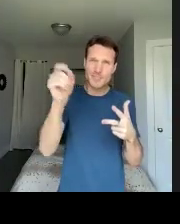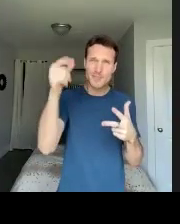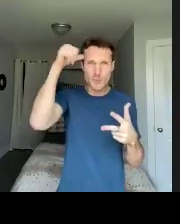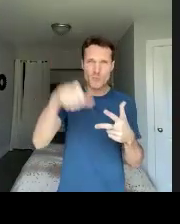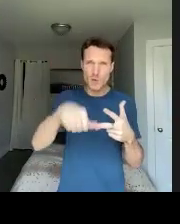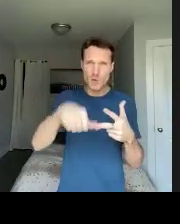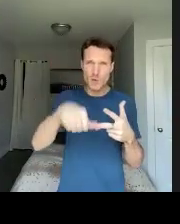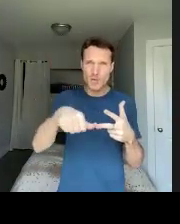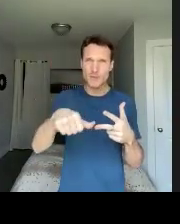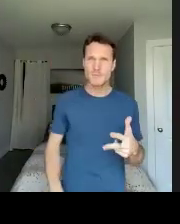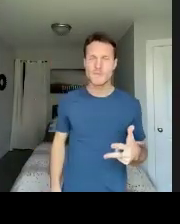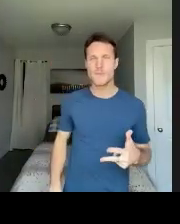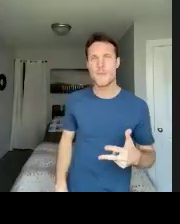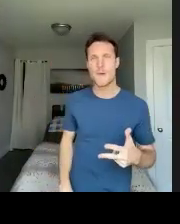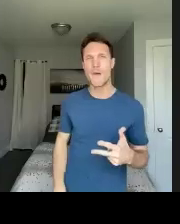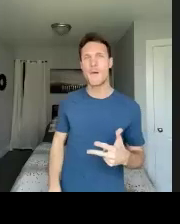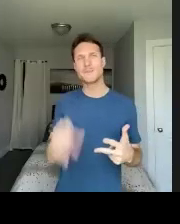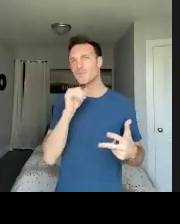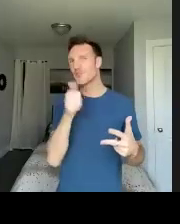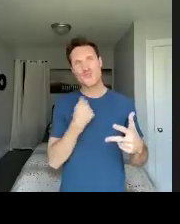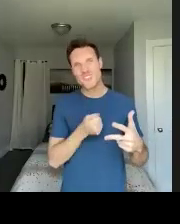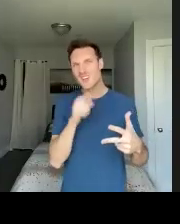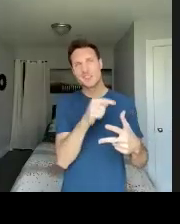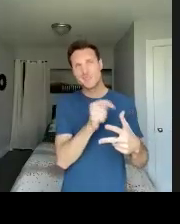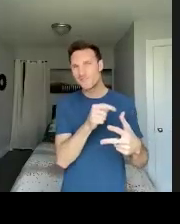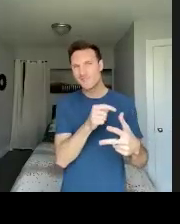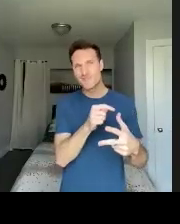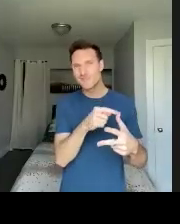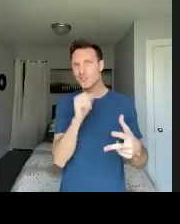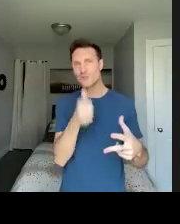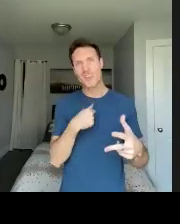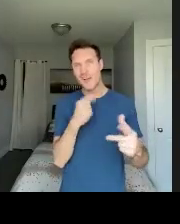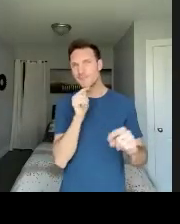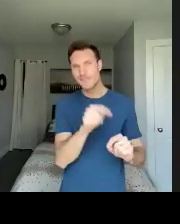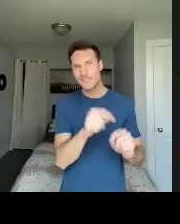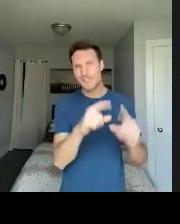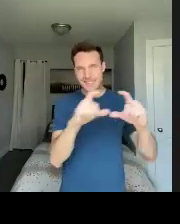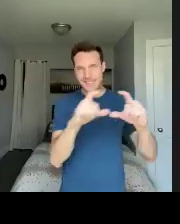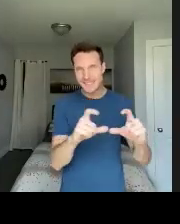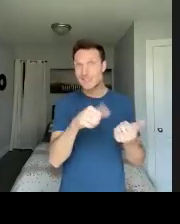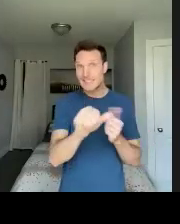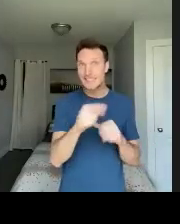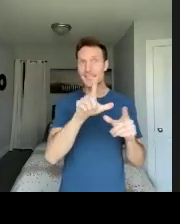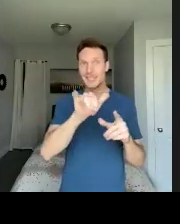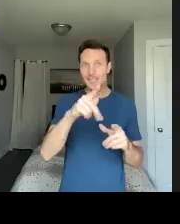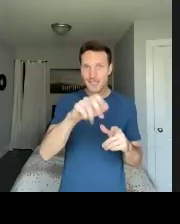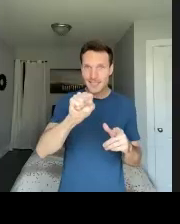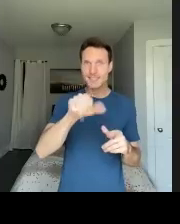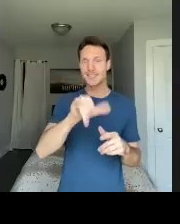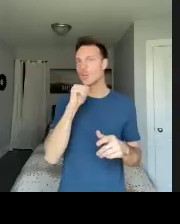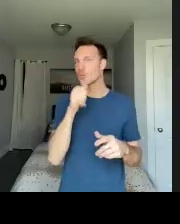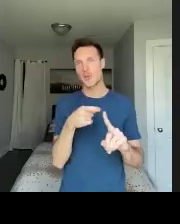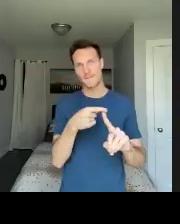and others. Do not click on any external links that are not shared from WSU